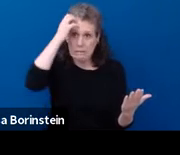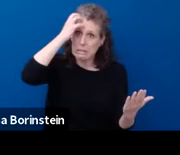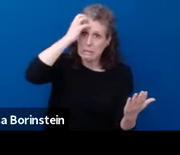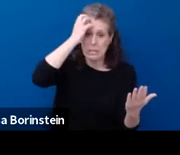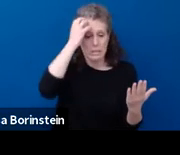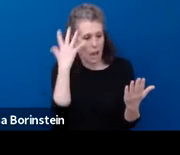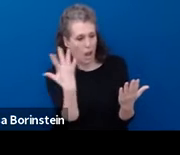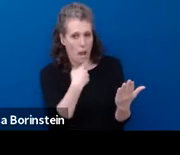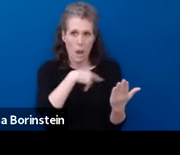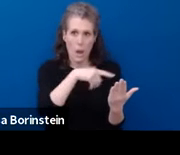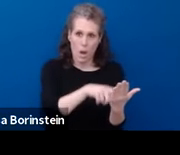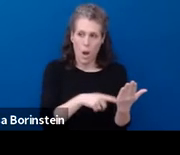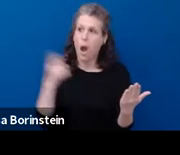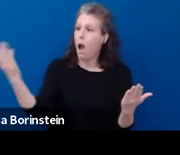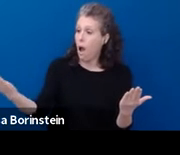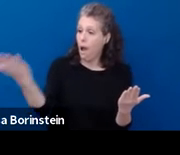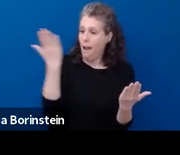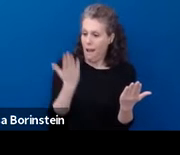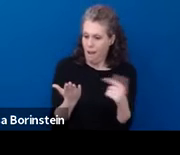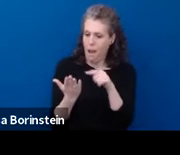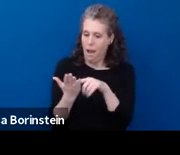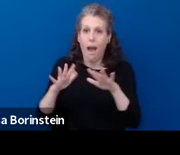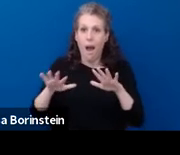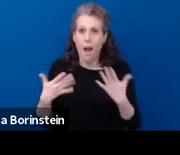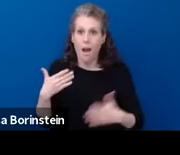it, to find the persons, to